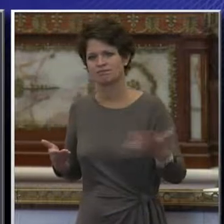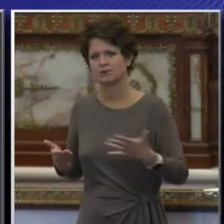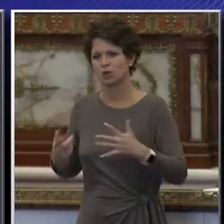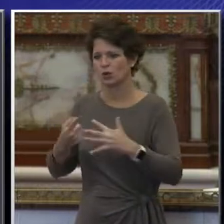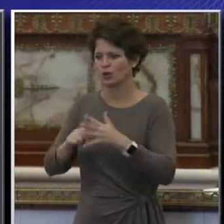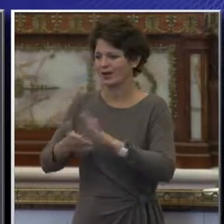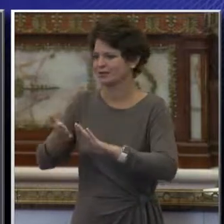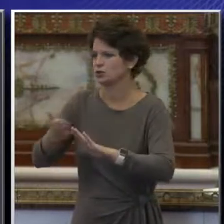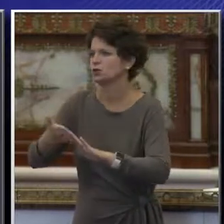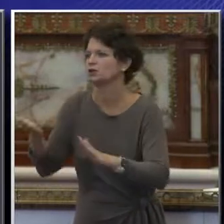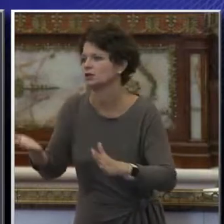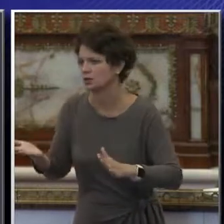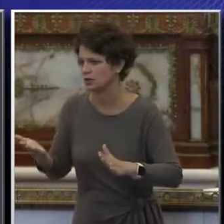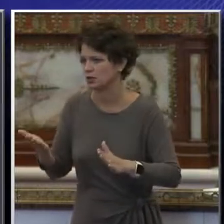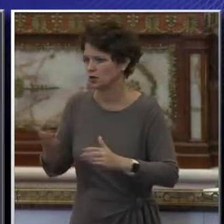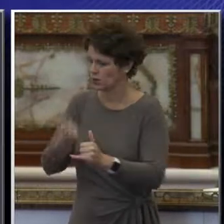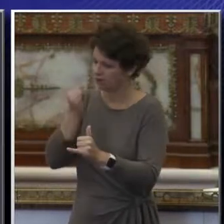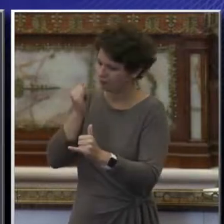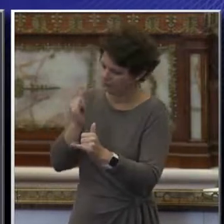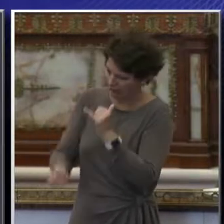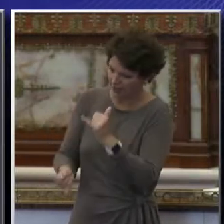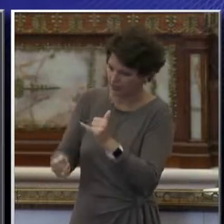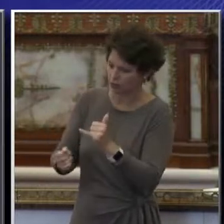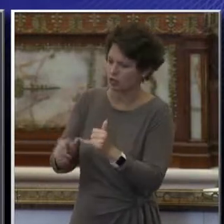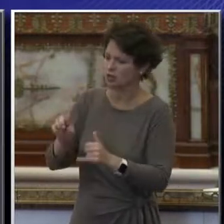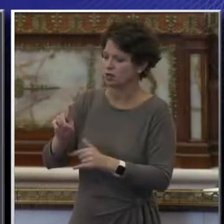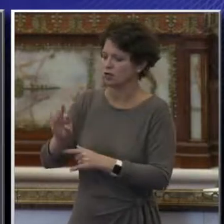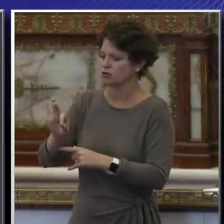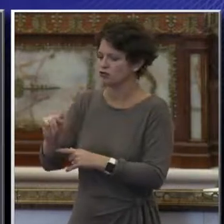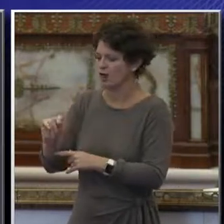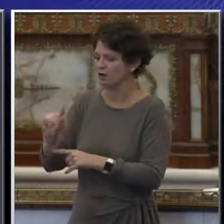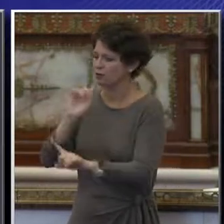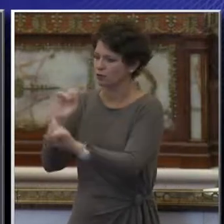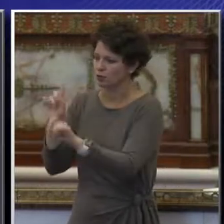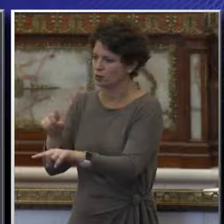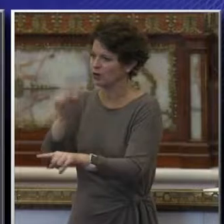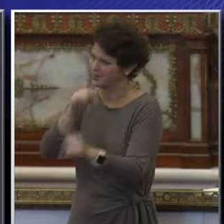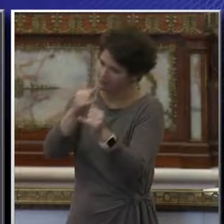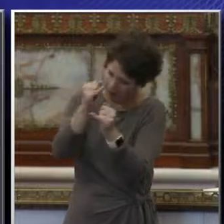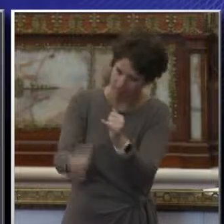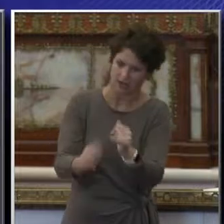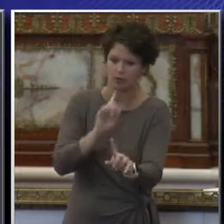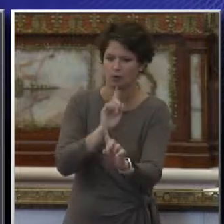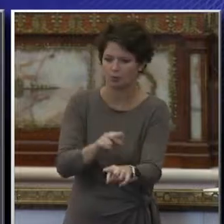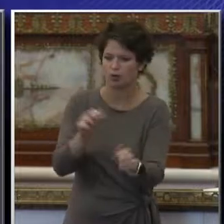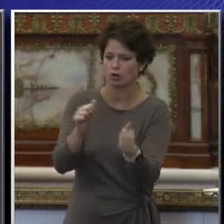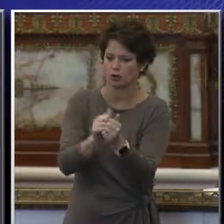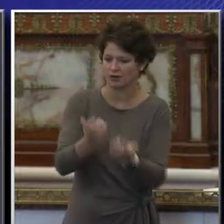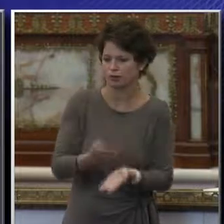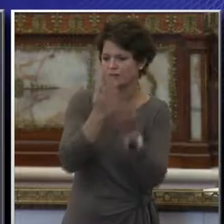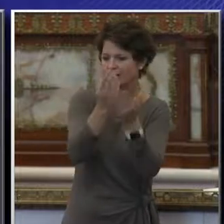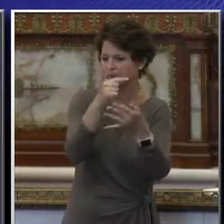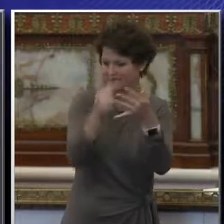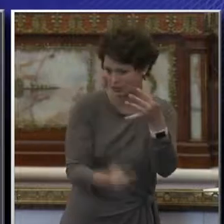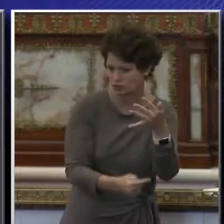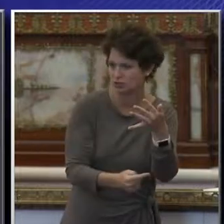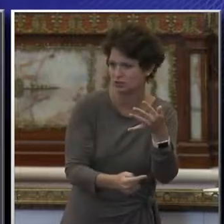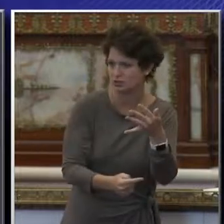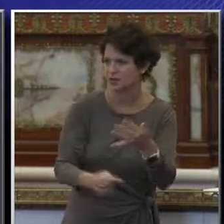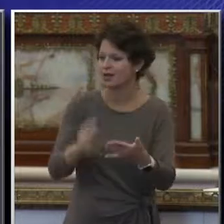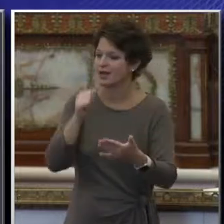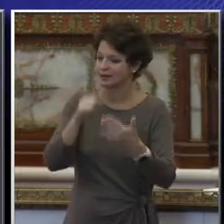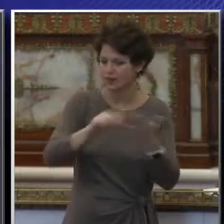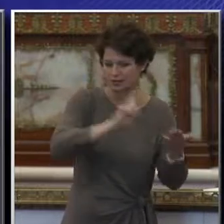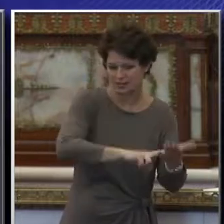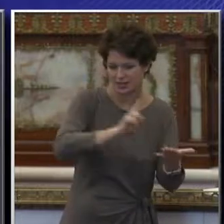executed and or finalized. Like a draft report is a final report with recommendations, and letters are